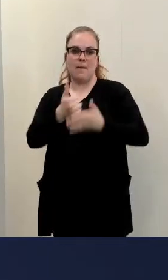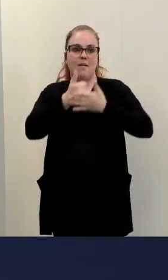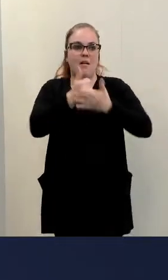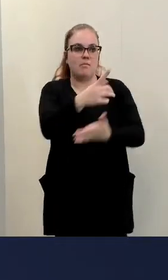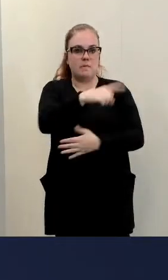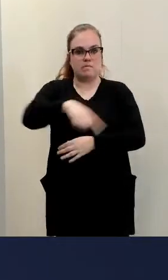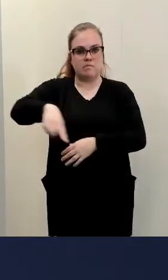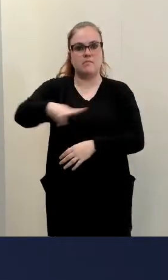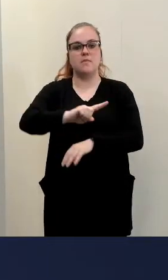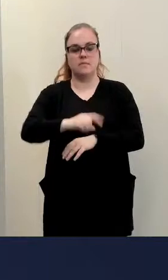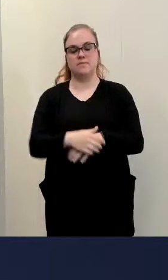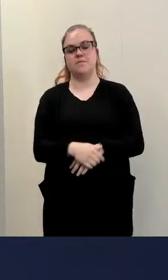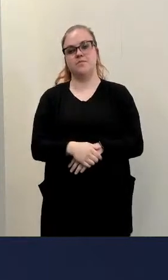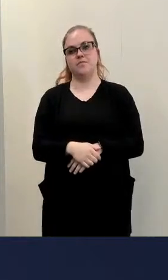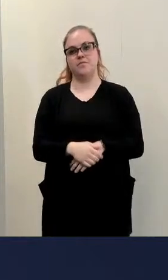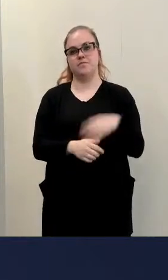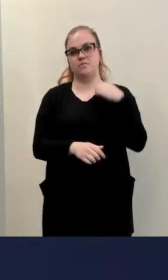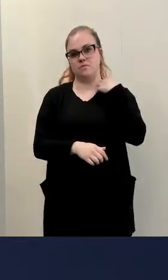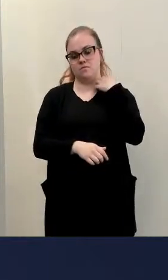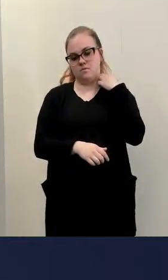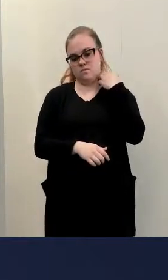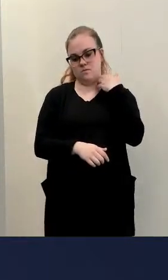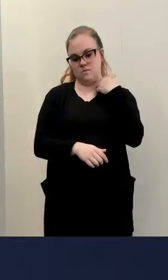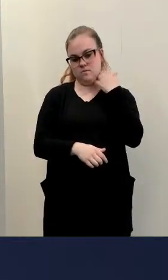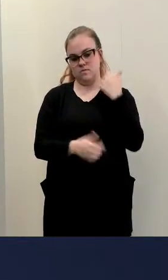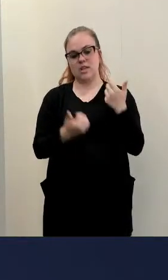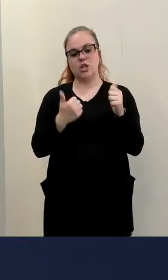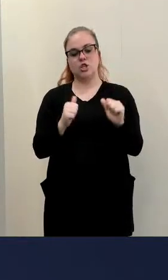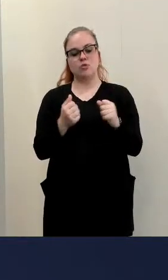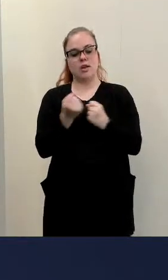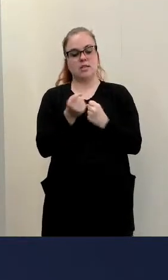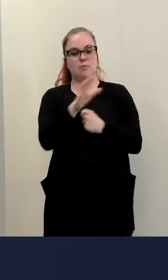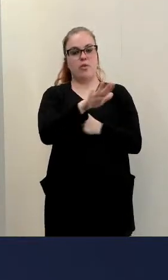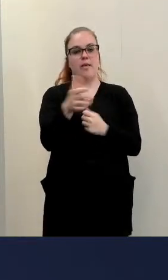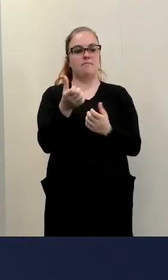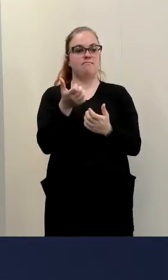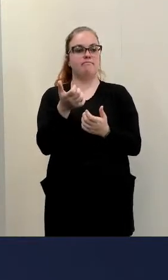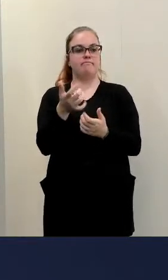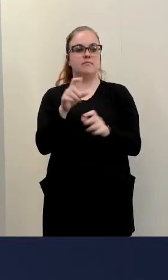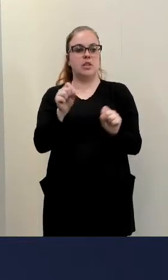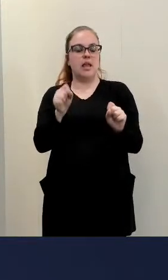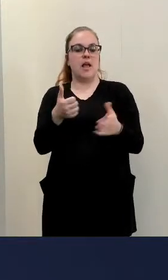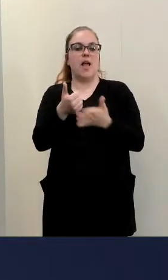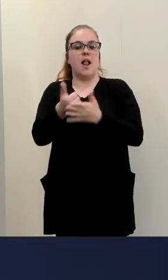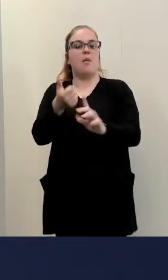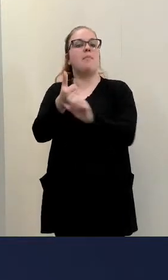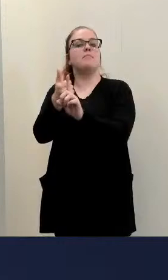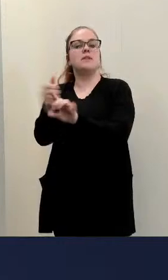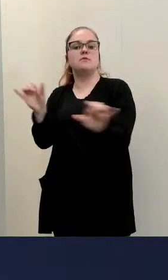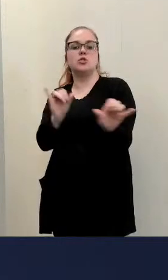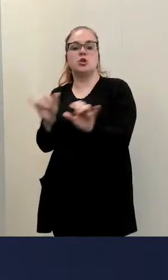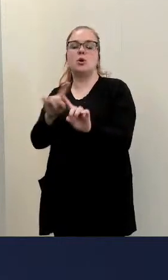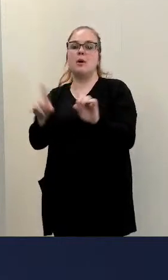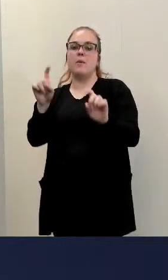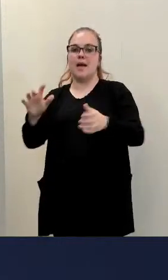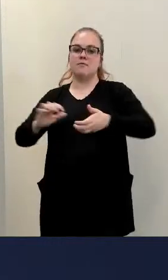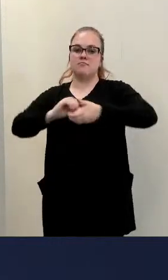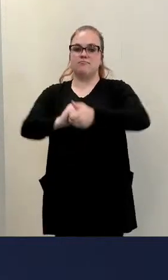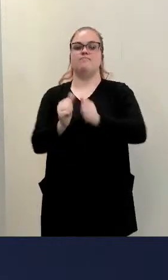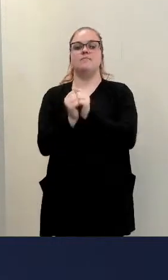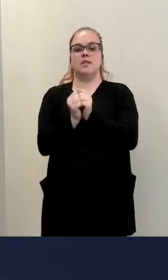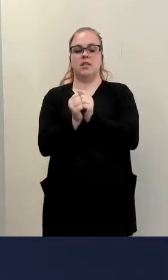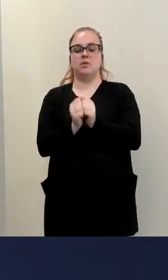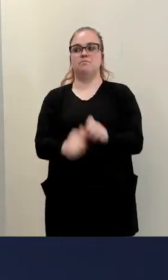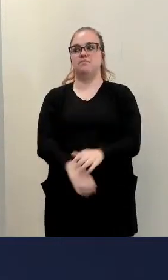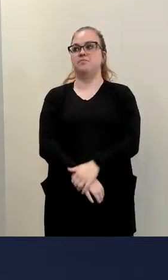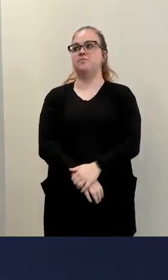them, and try to put them in the positions where they can help themselves. But we have to come together to do that.